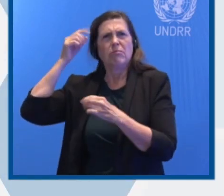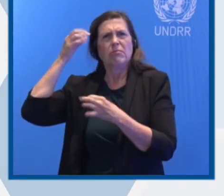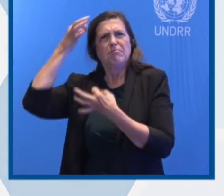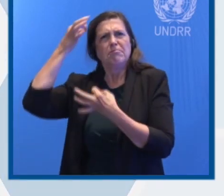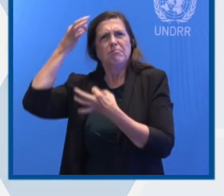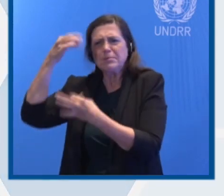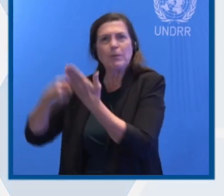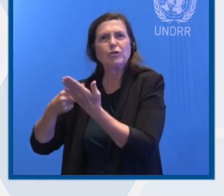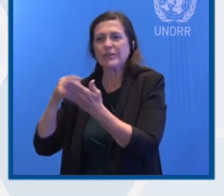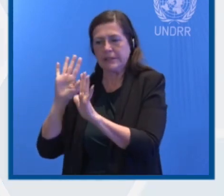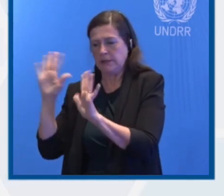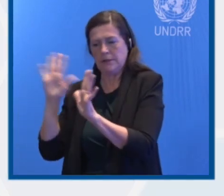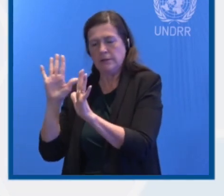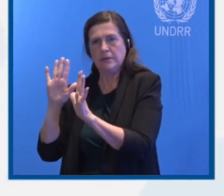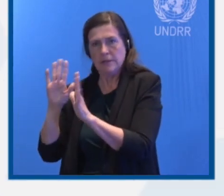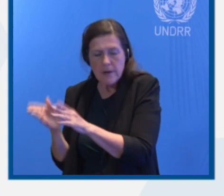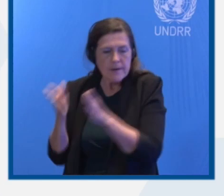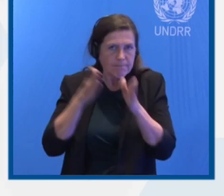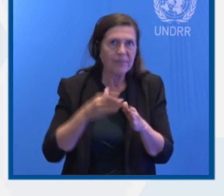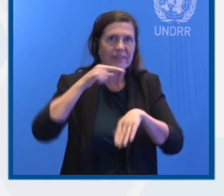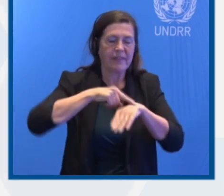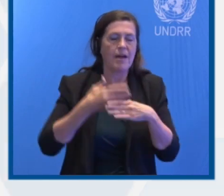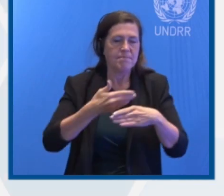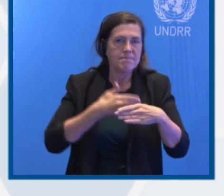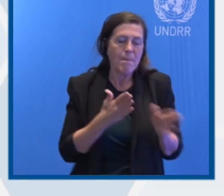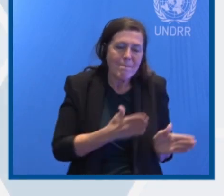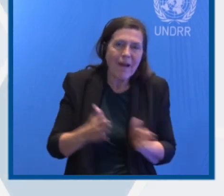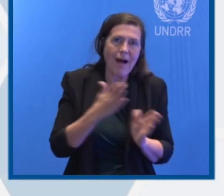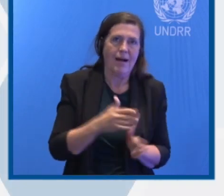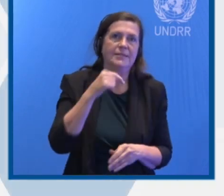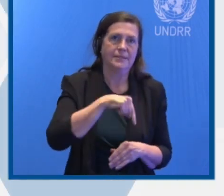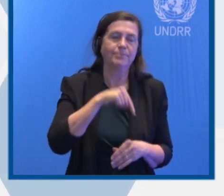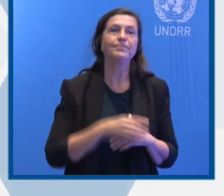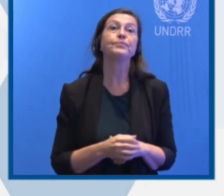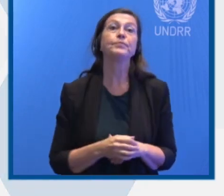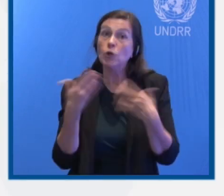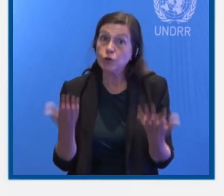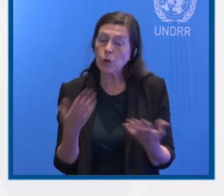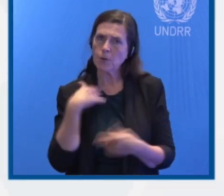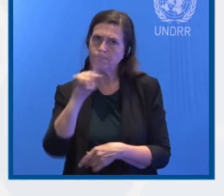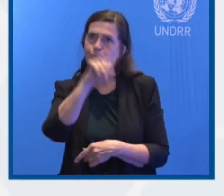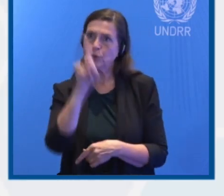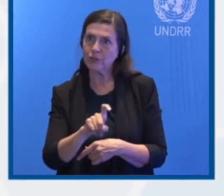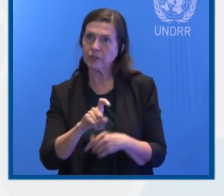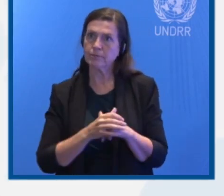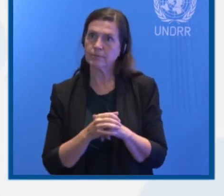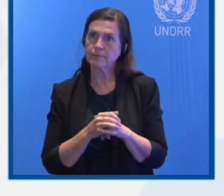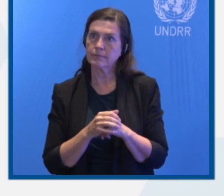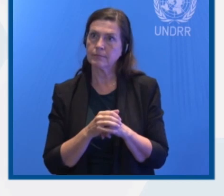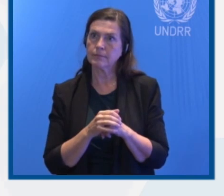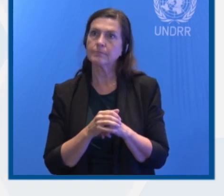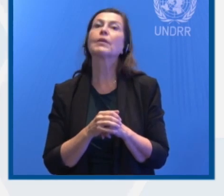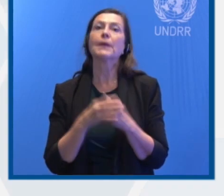changes. So I'll turn to Beata. So what do you see as are some of the